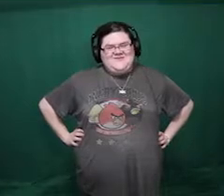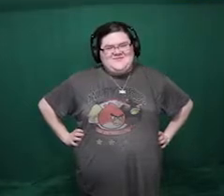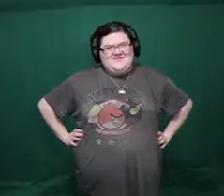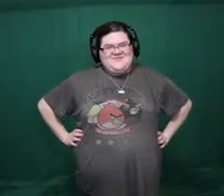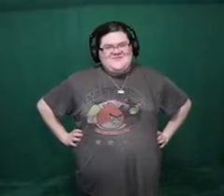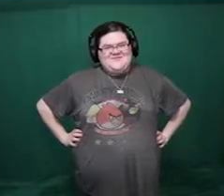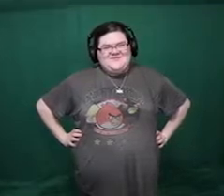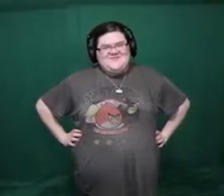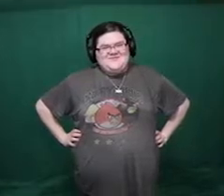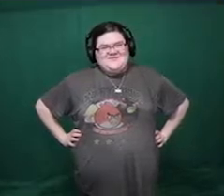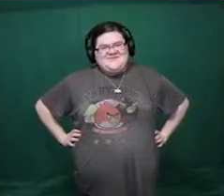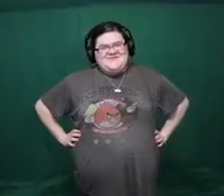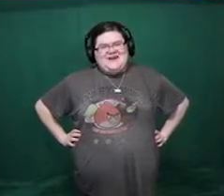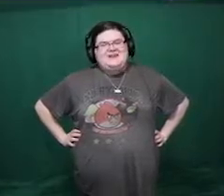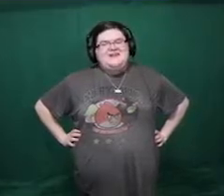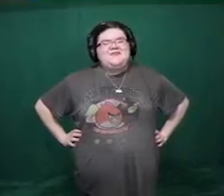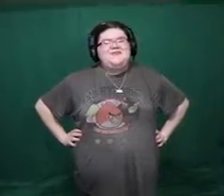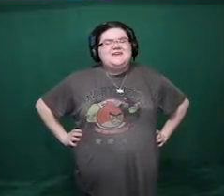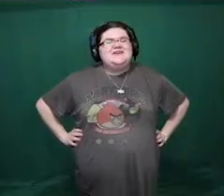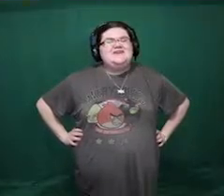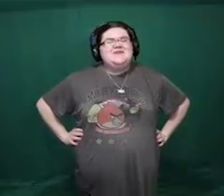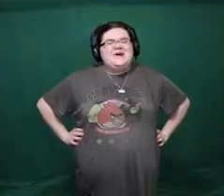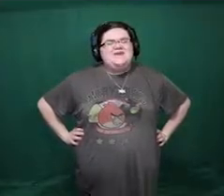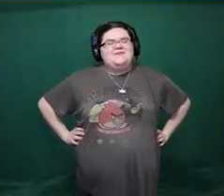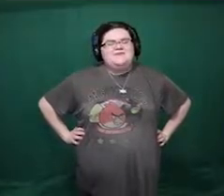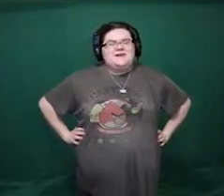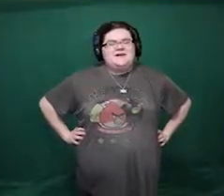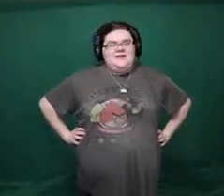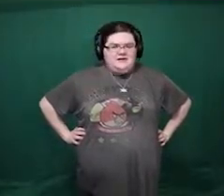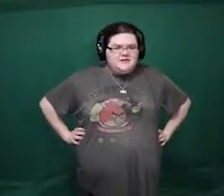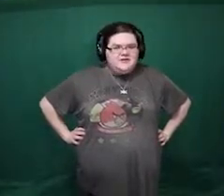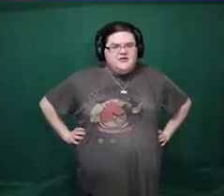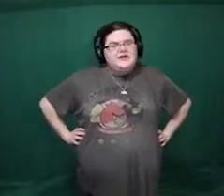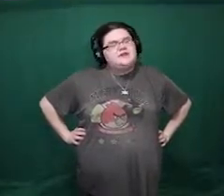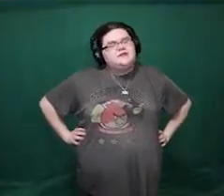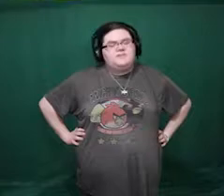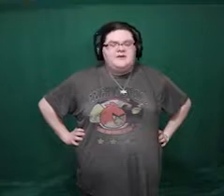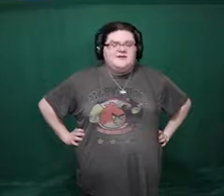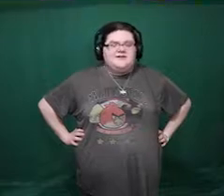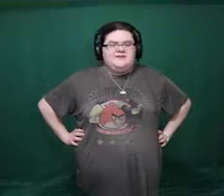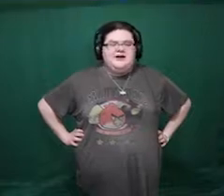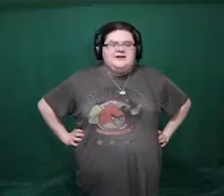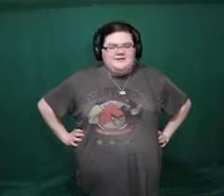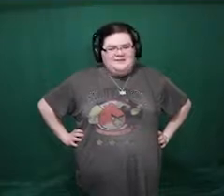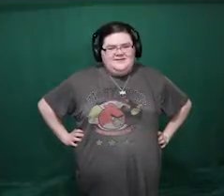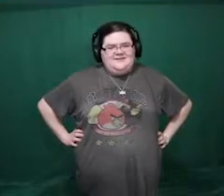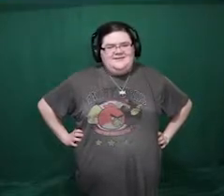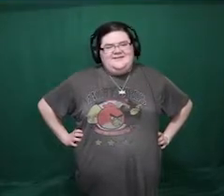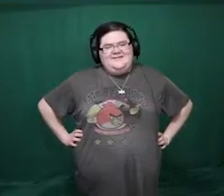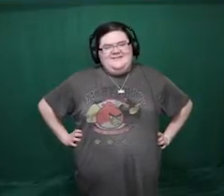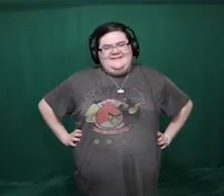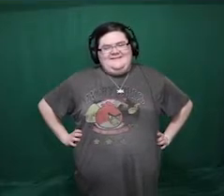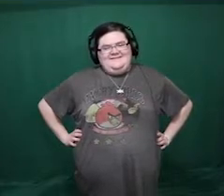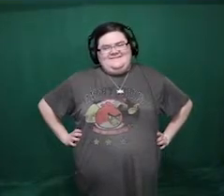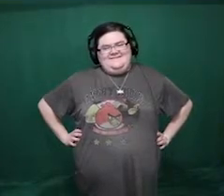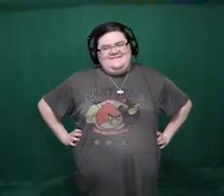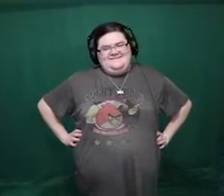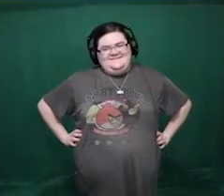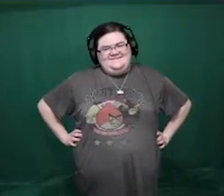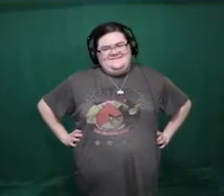Yep. I was like, if you can get away from the cluster, it's perfectly fine.